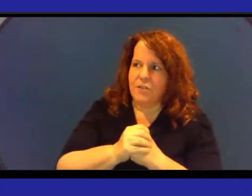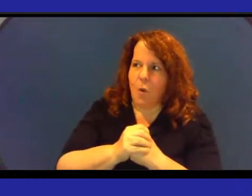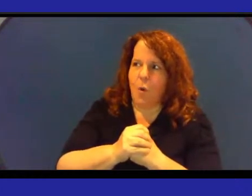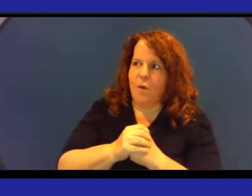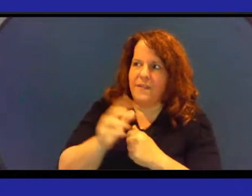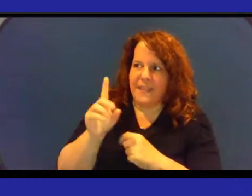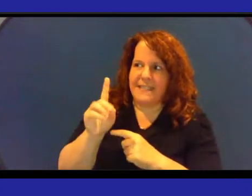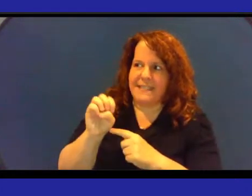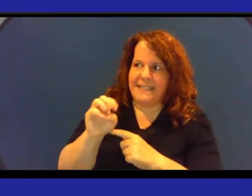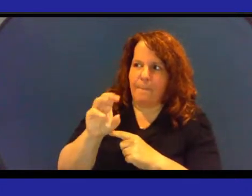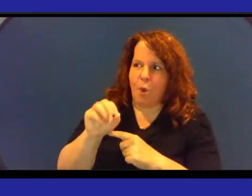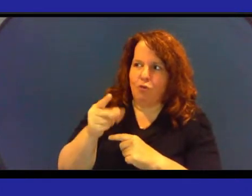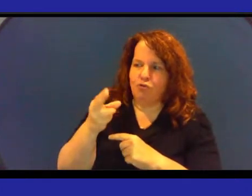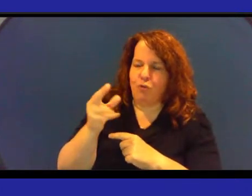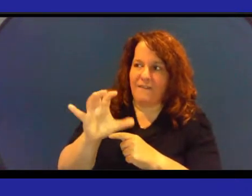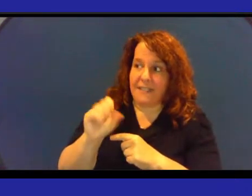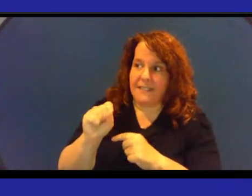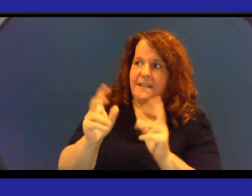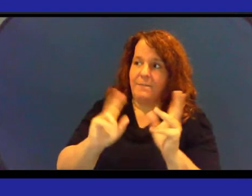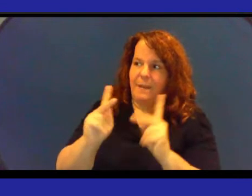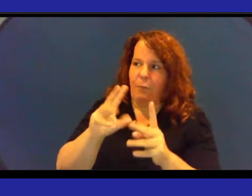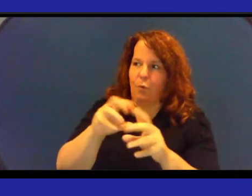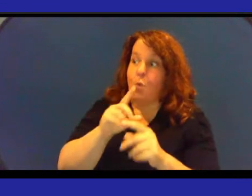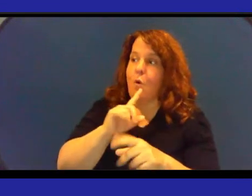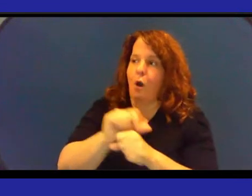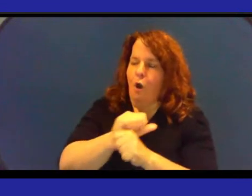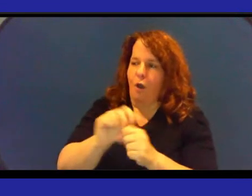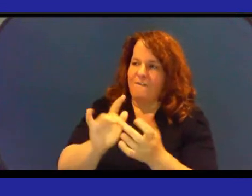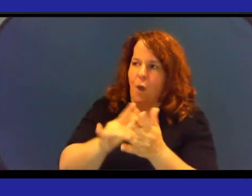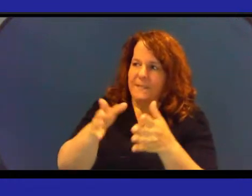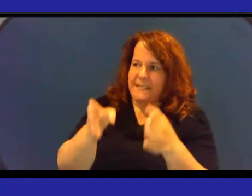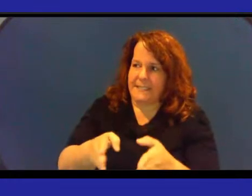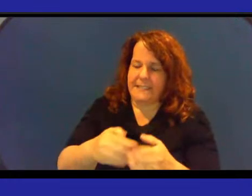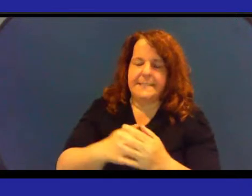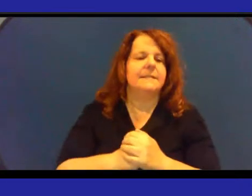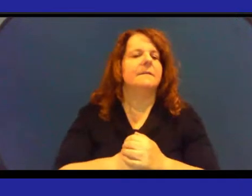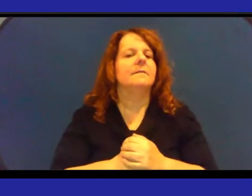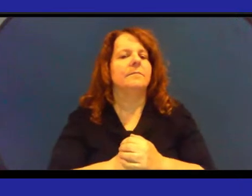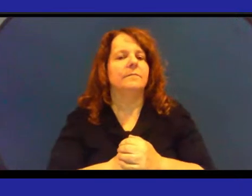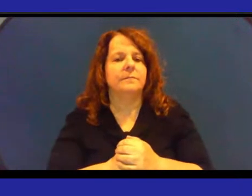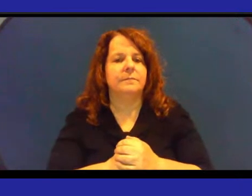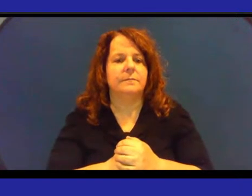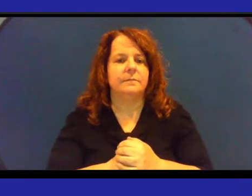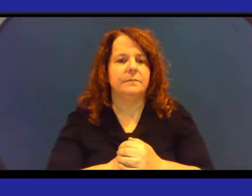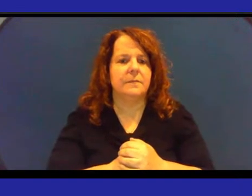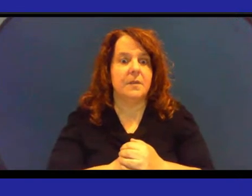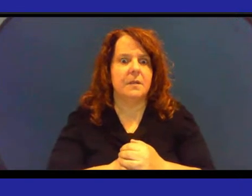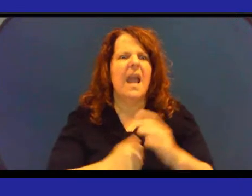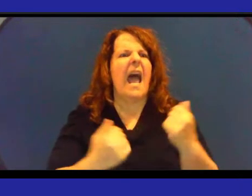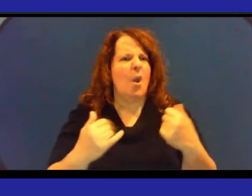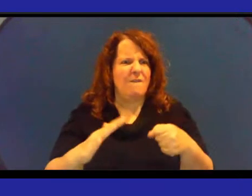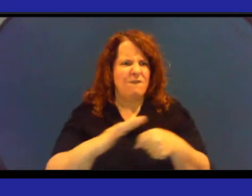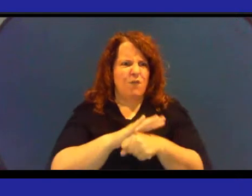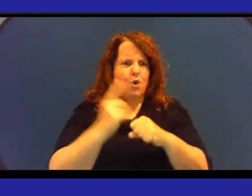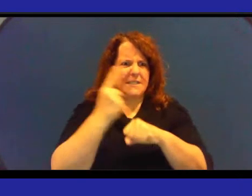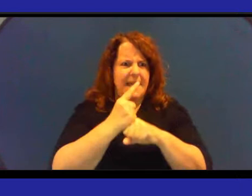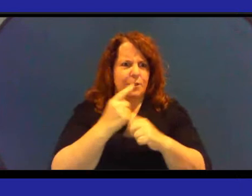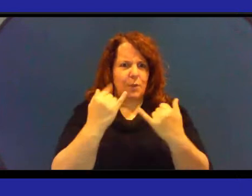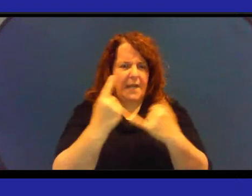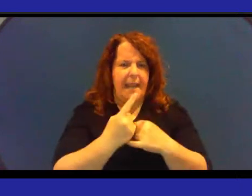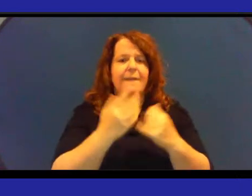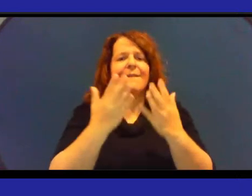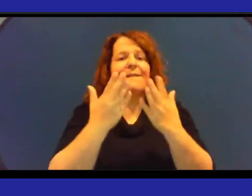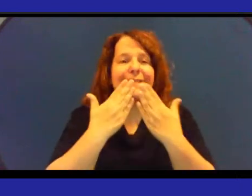pharmacists. What I would like to do, because I think I know that we have a very full day today. I think thank you